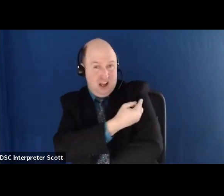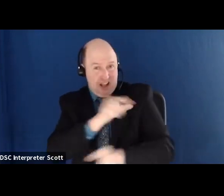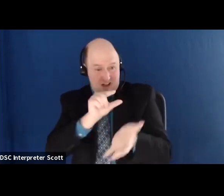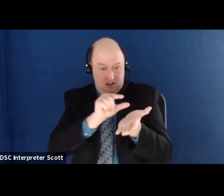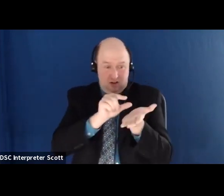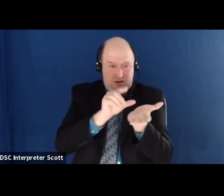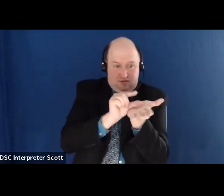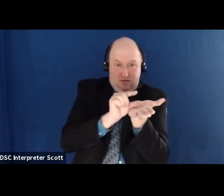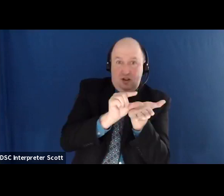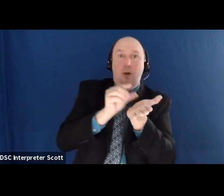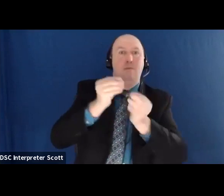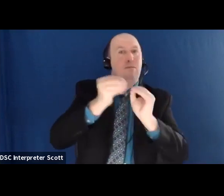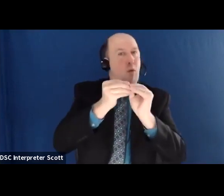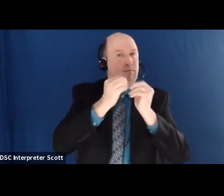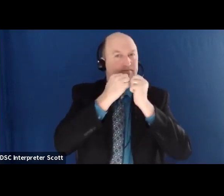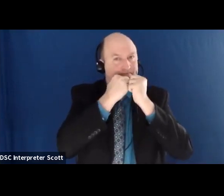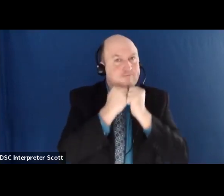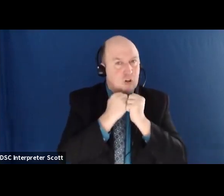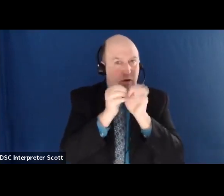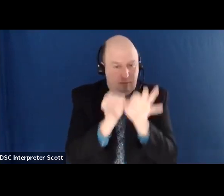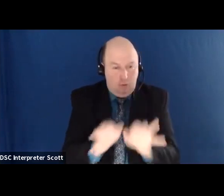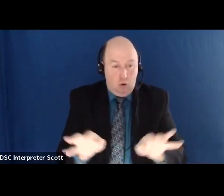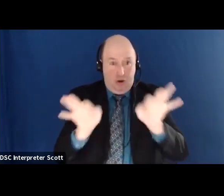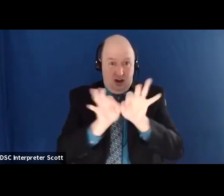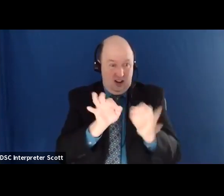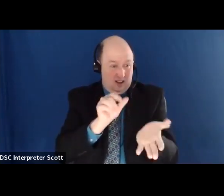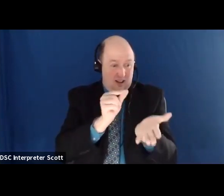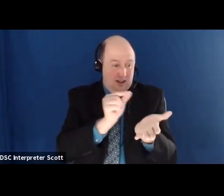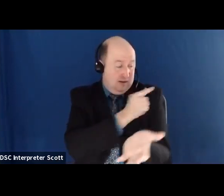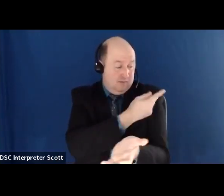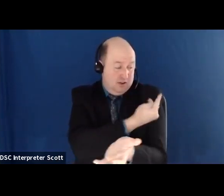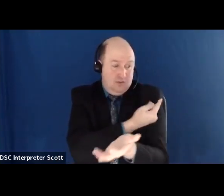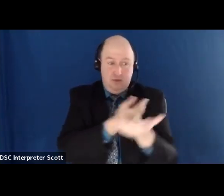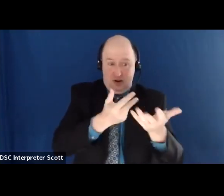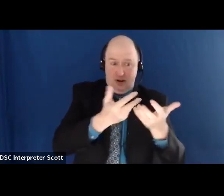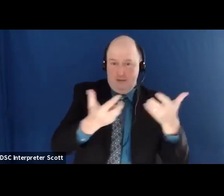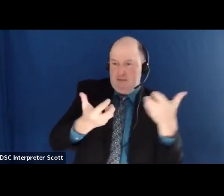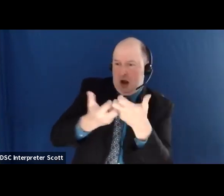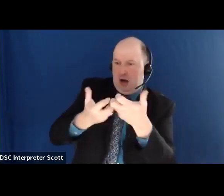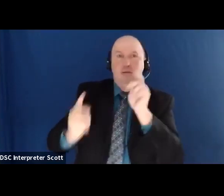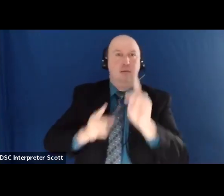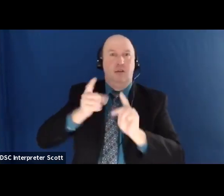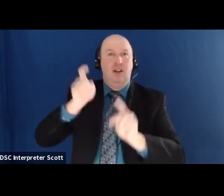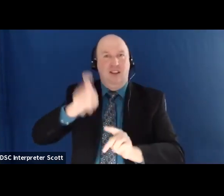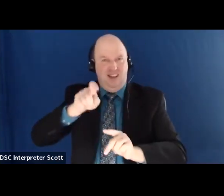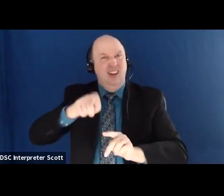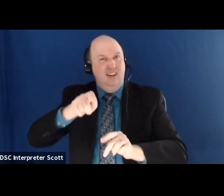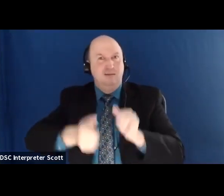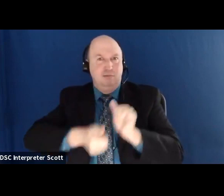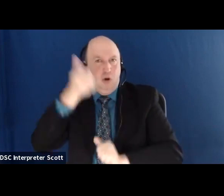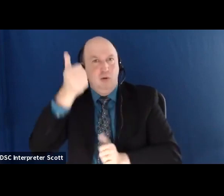again that we're matching up that vaccine with the population that needs it the most.